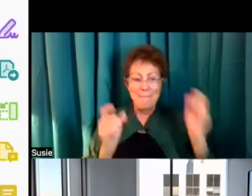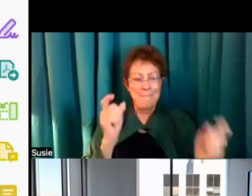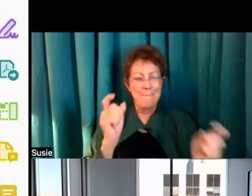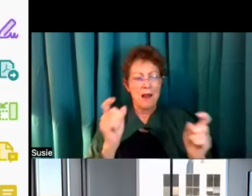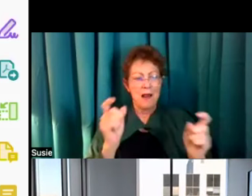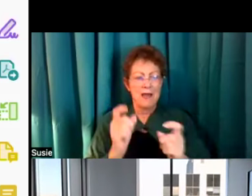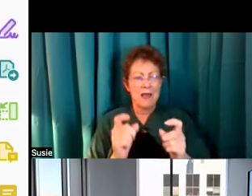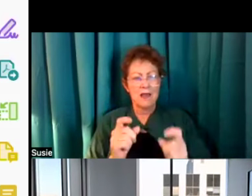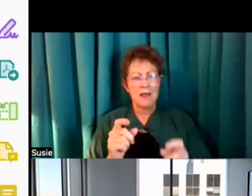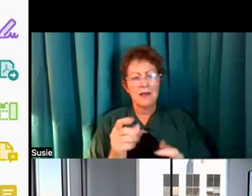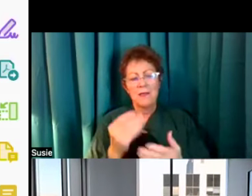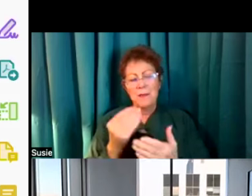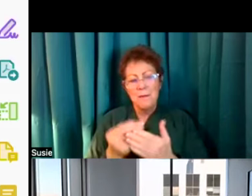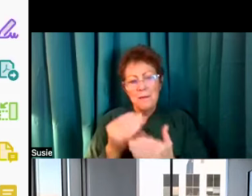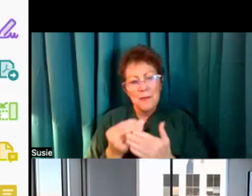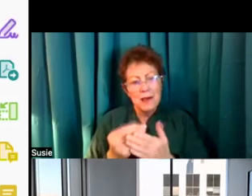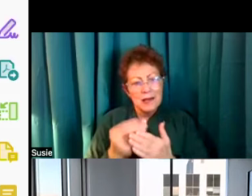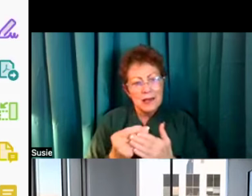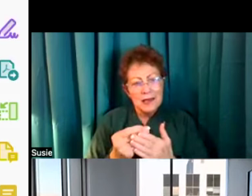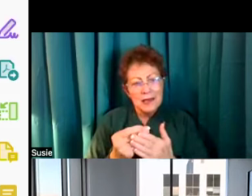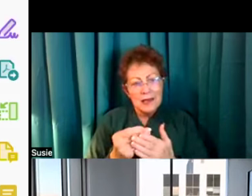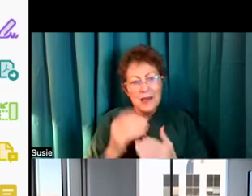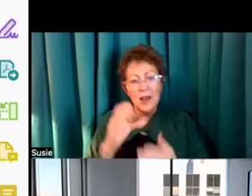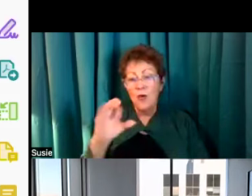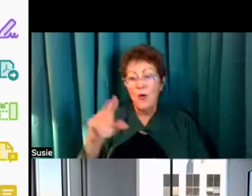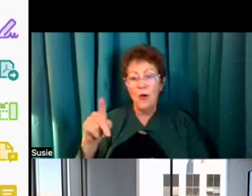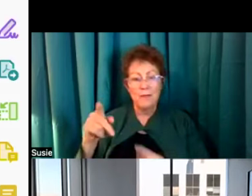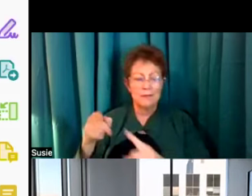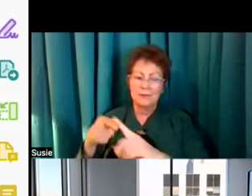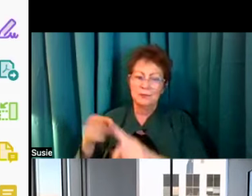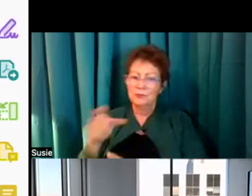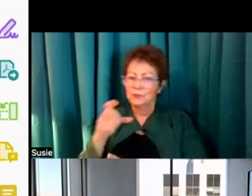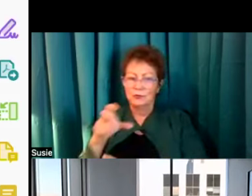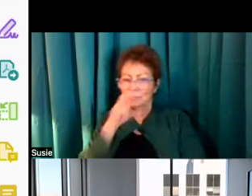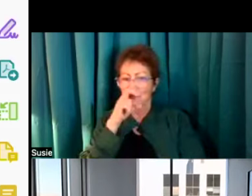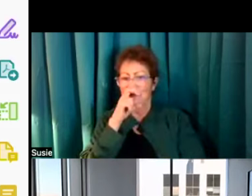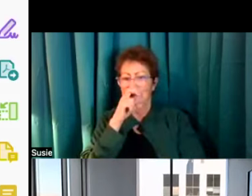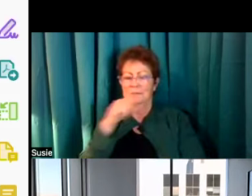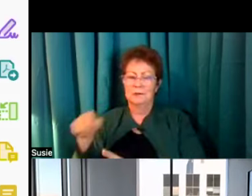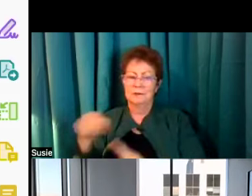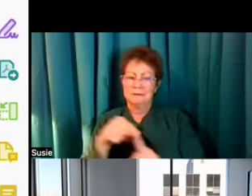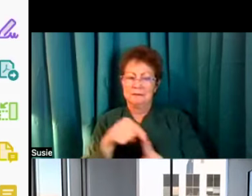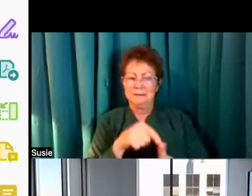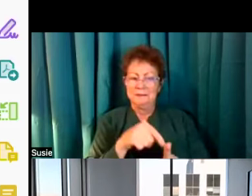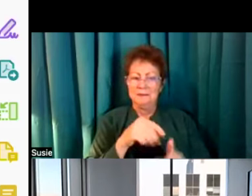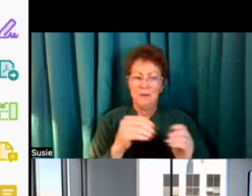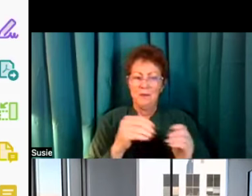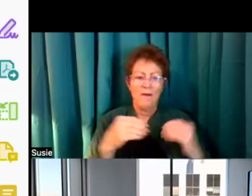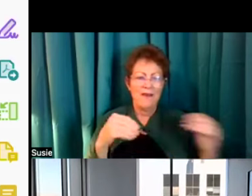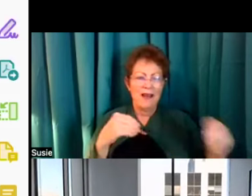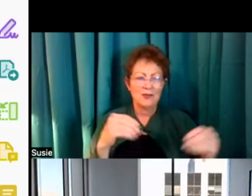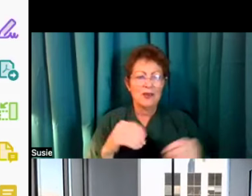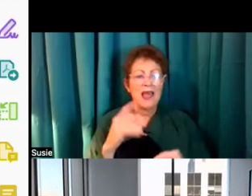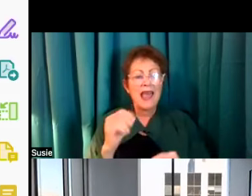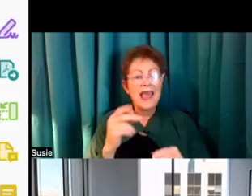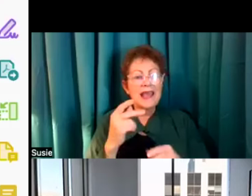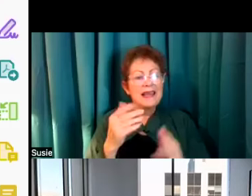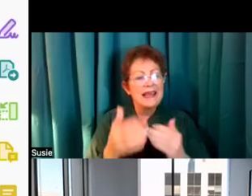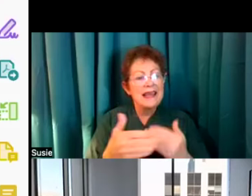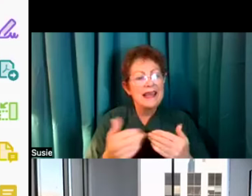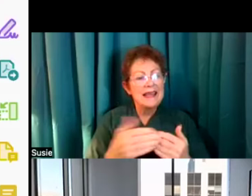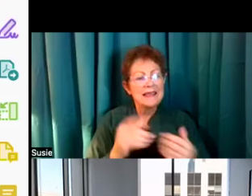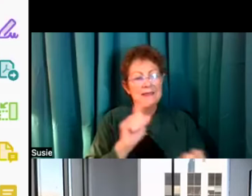the fiduciary duties of the LLC, which for corporations, you really don't have that option. And they're also very easy to convert from